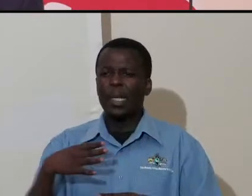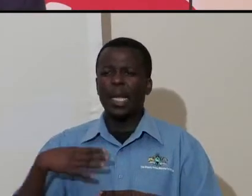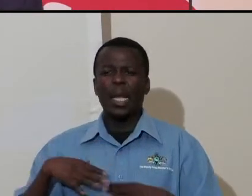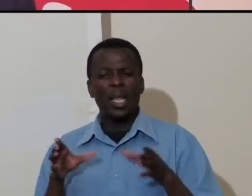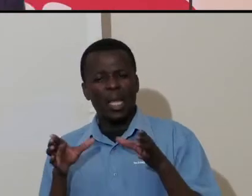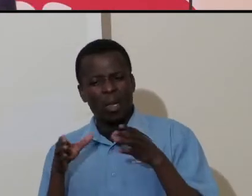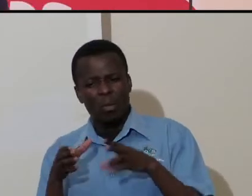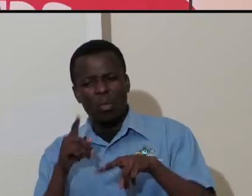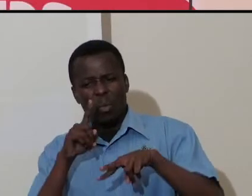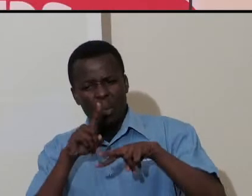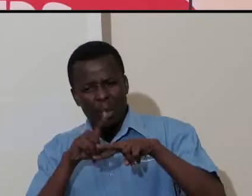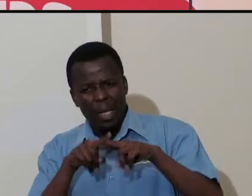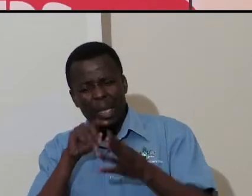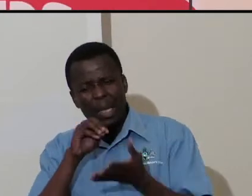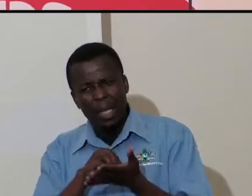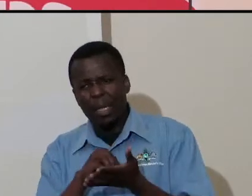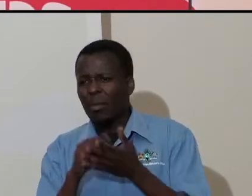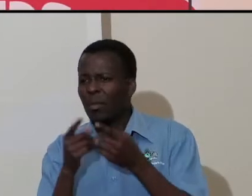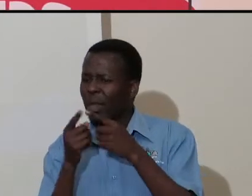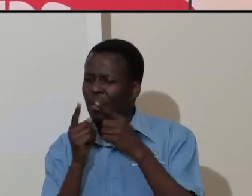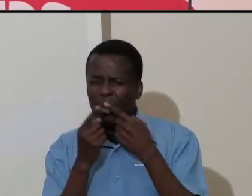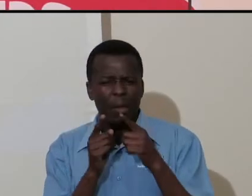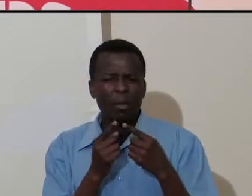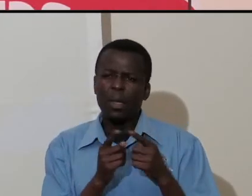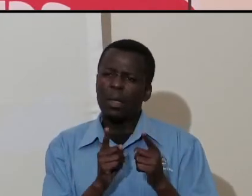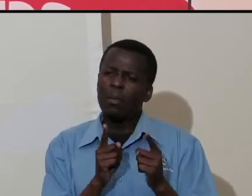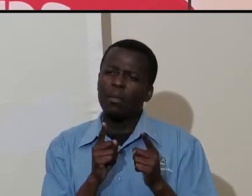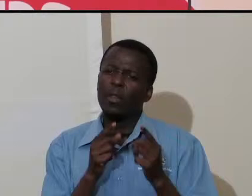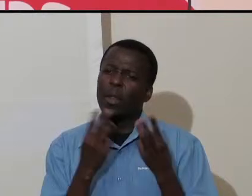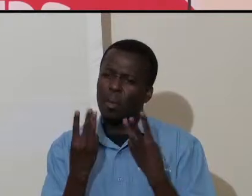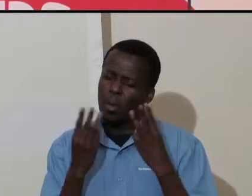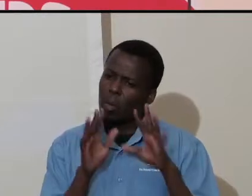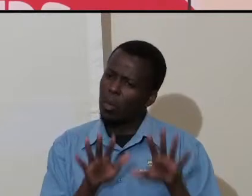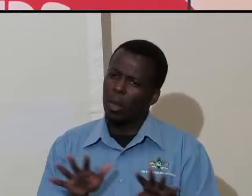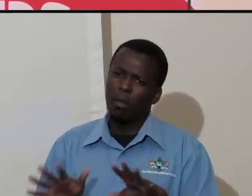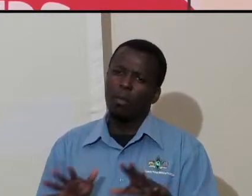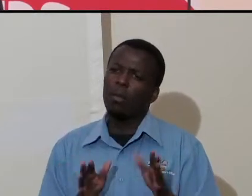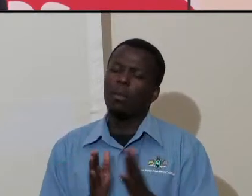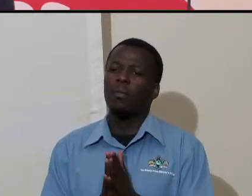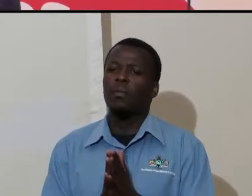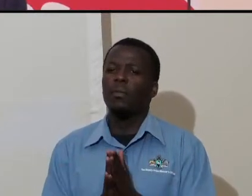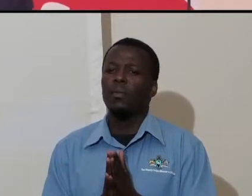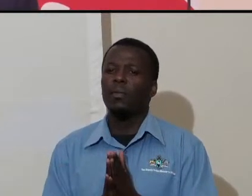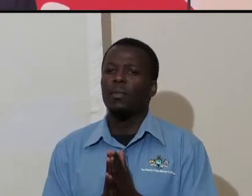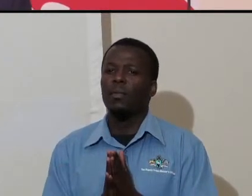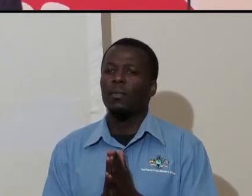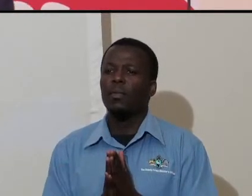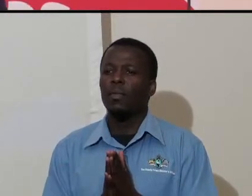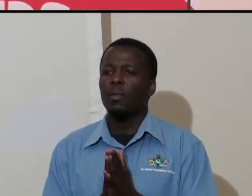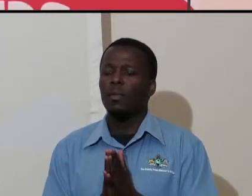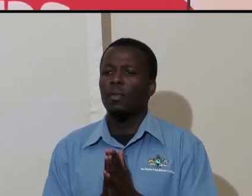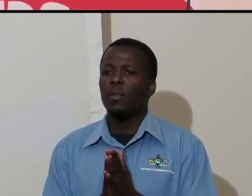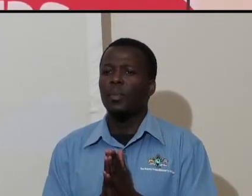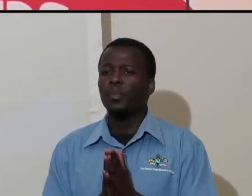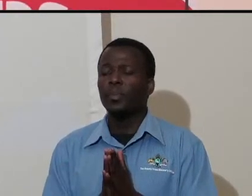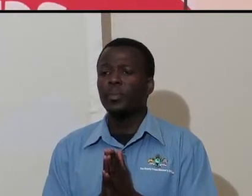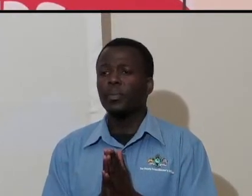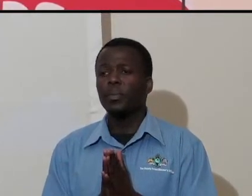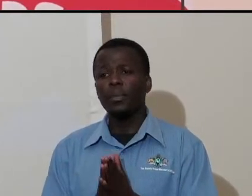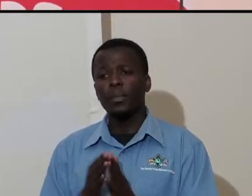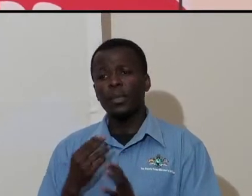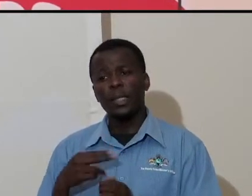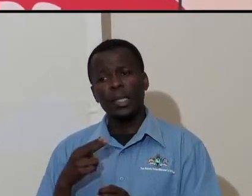key populations, to mention a few. We would like to applaud the country that has,